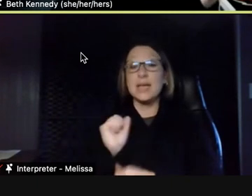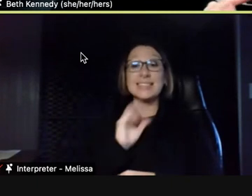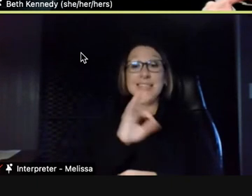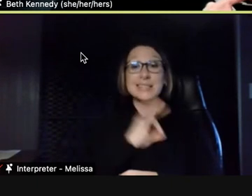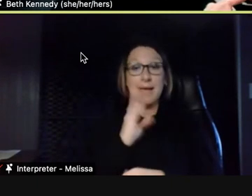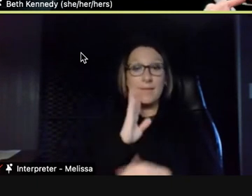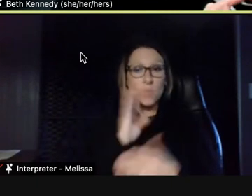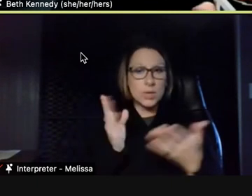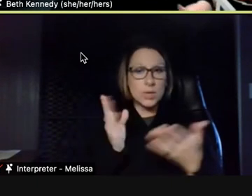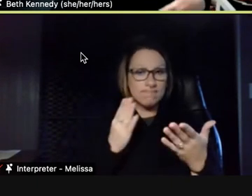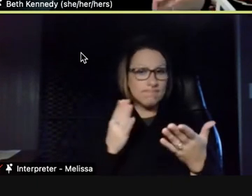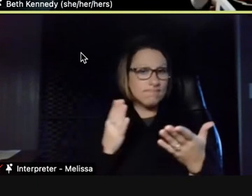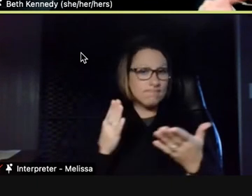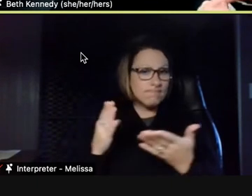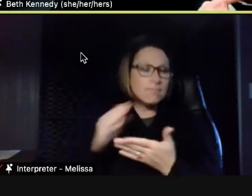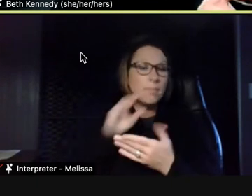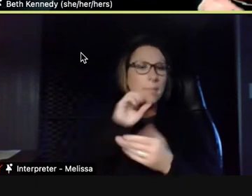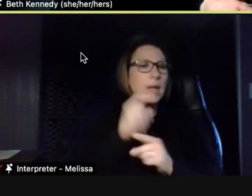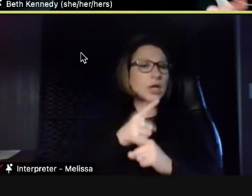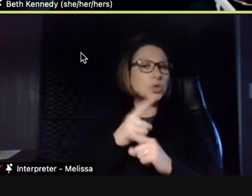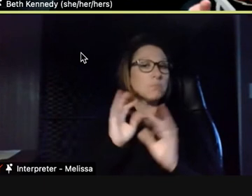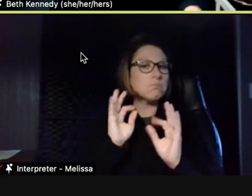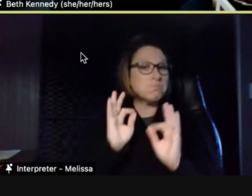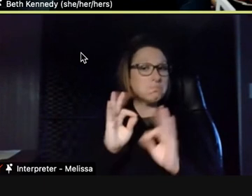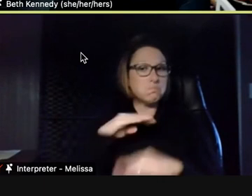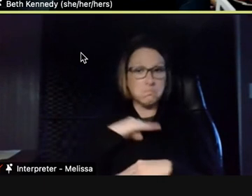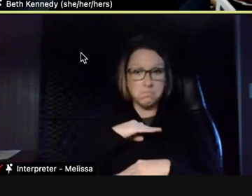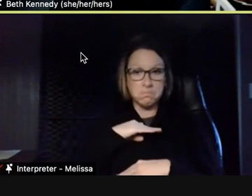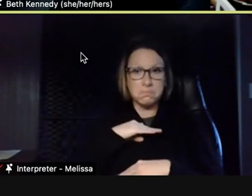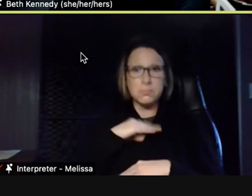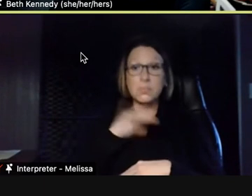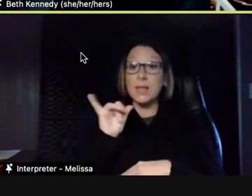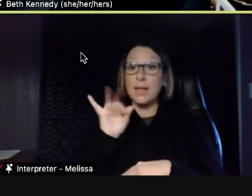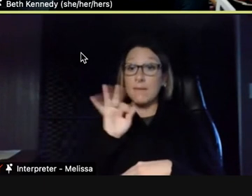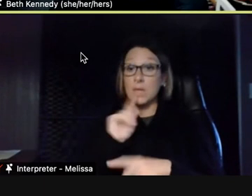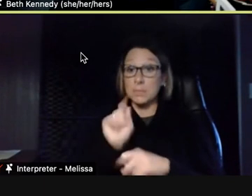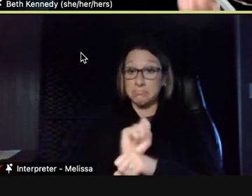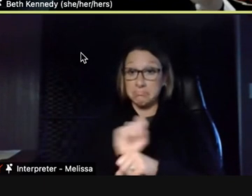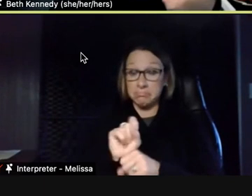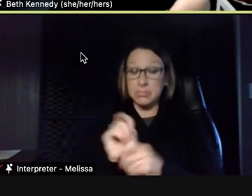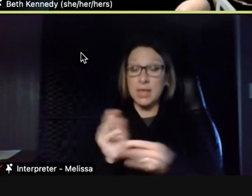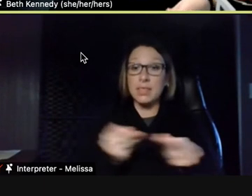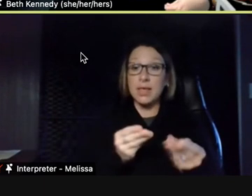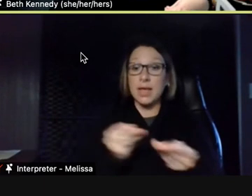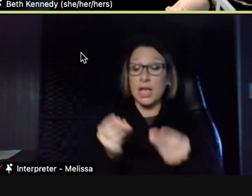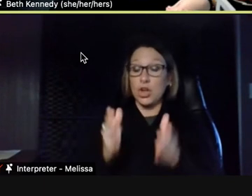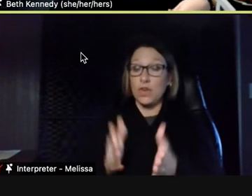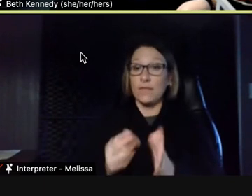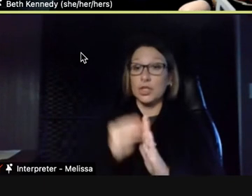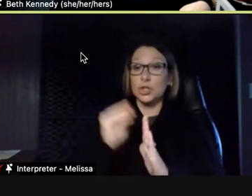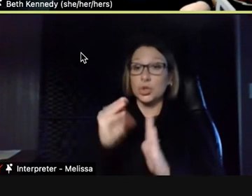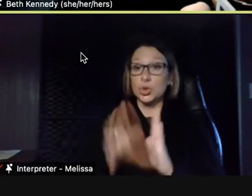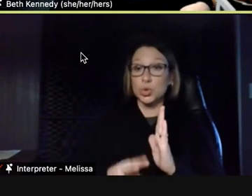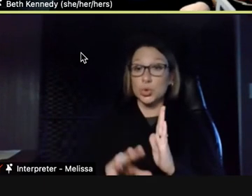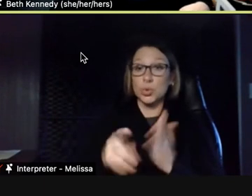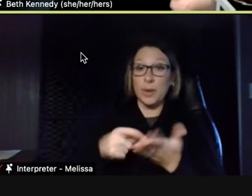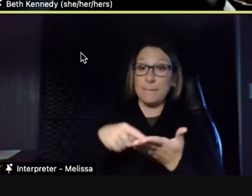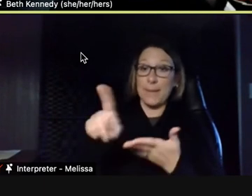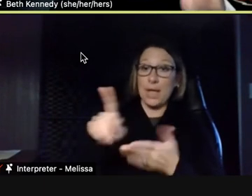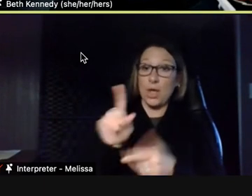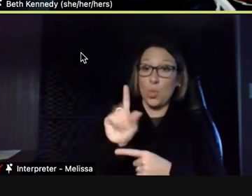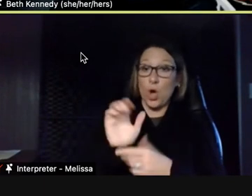that it's up to par. If it is, then the intervener student can submit $100 processing